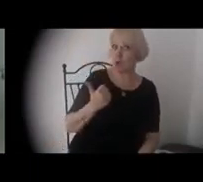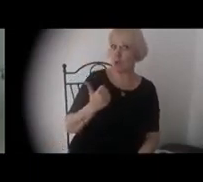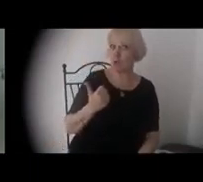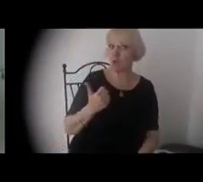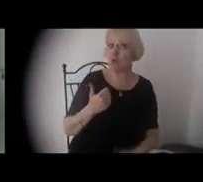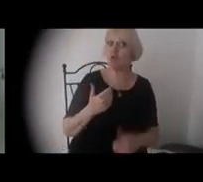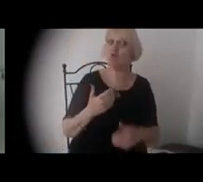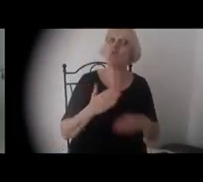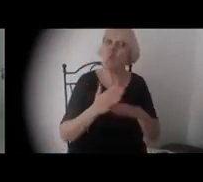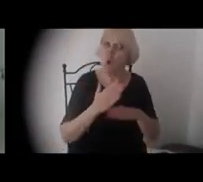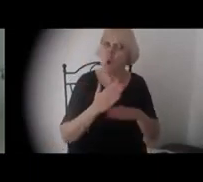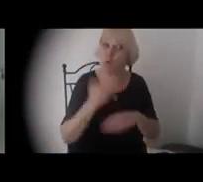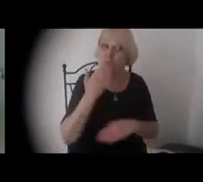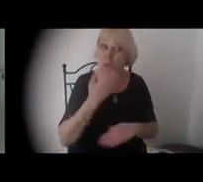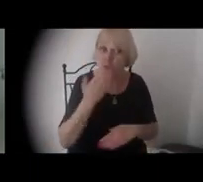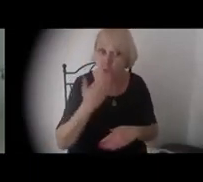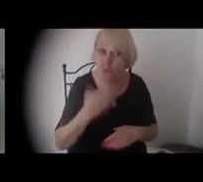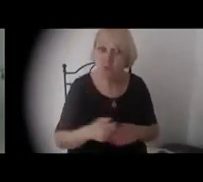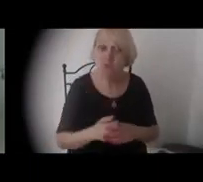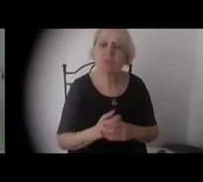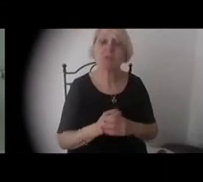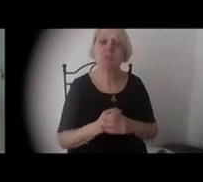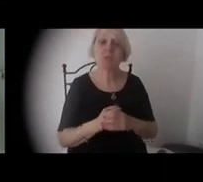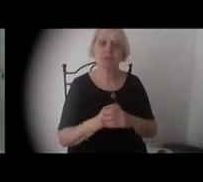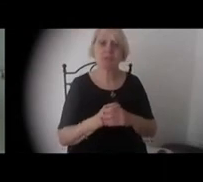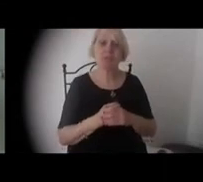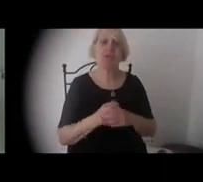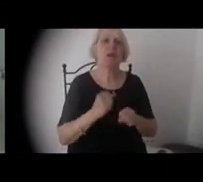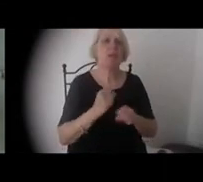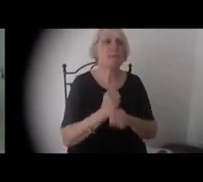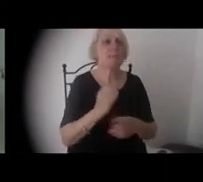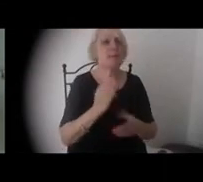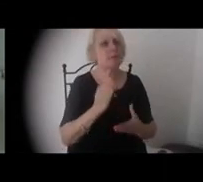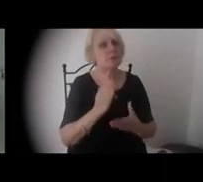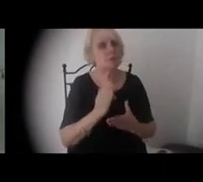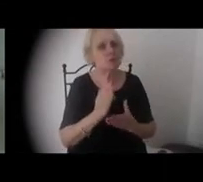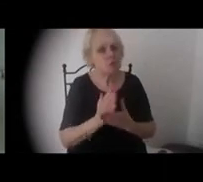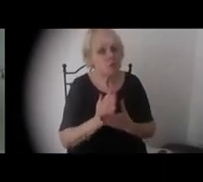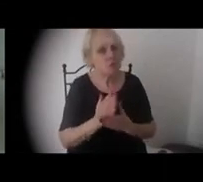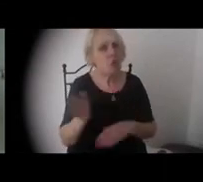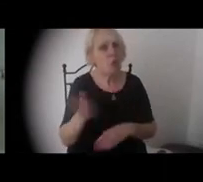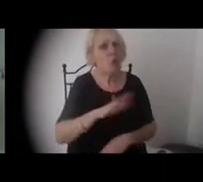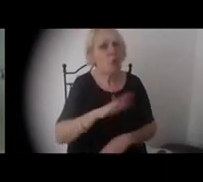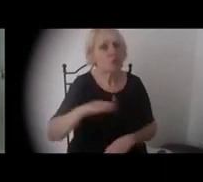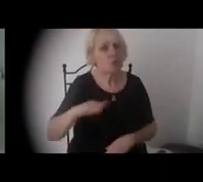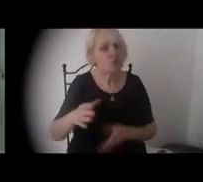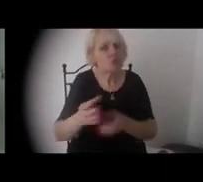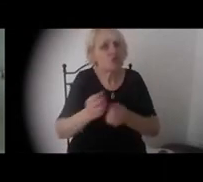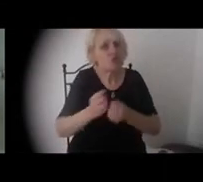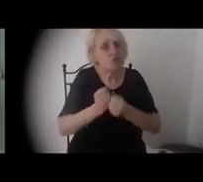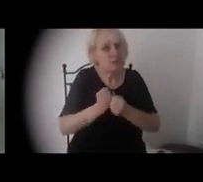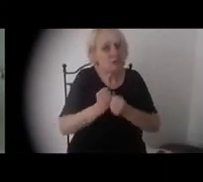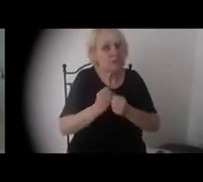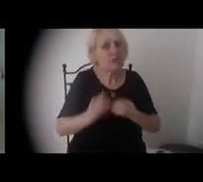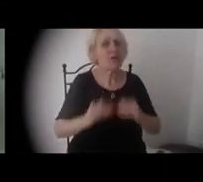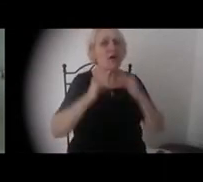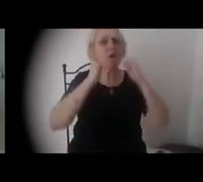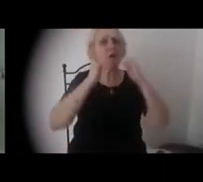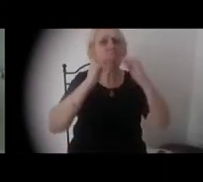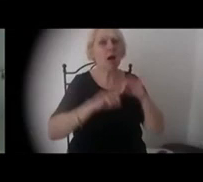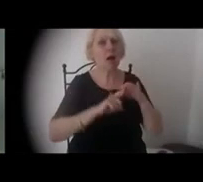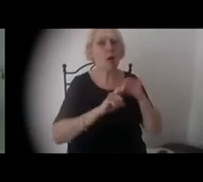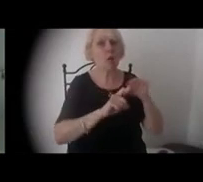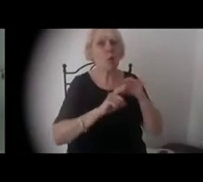people aren't in school or children aren't in school, they will get good quality learning. Recognising, of course, it's not the same as being in